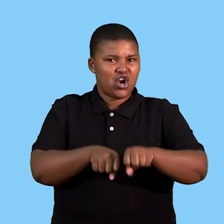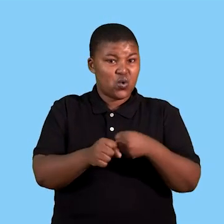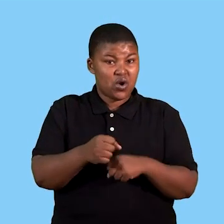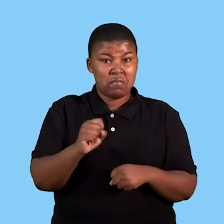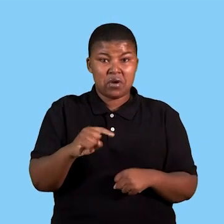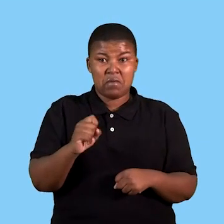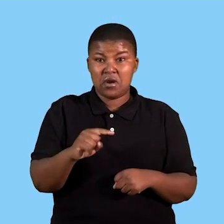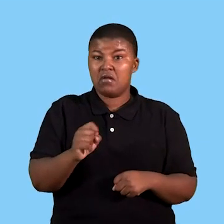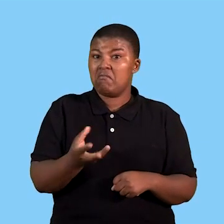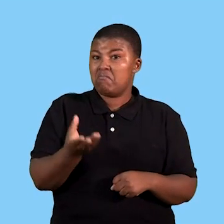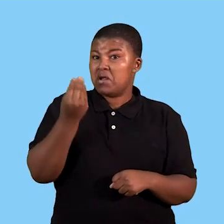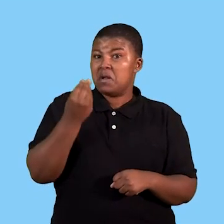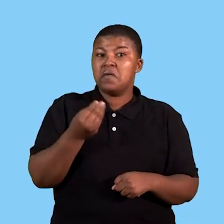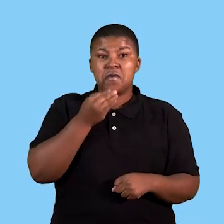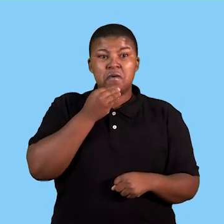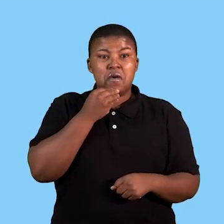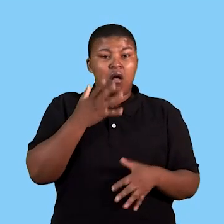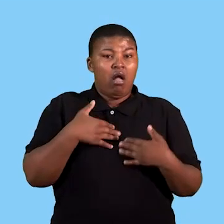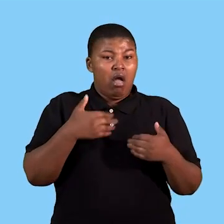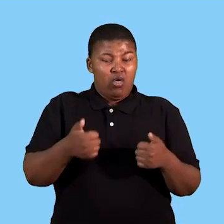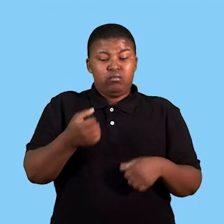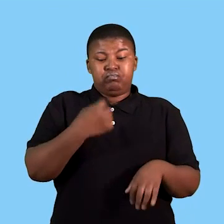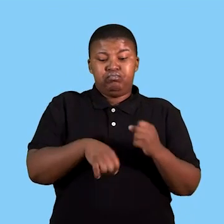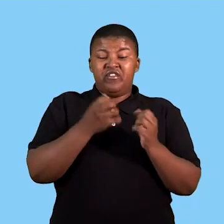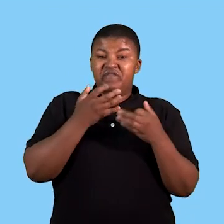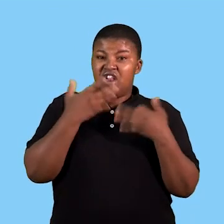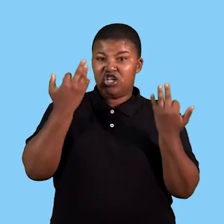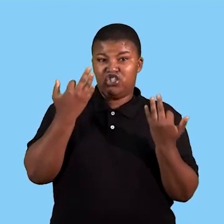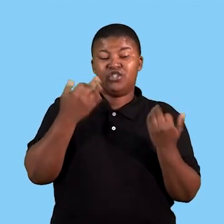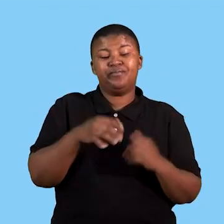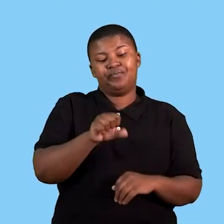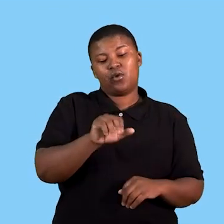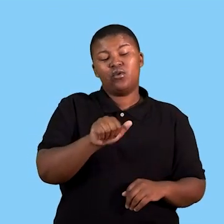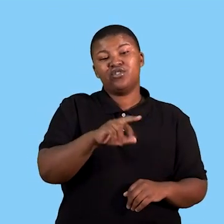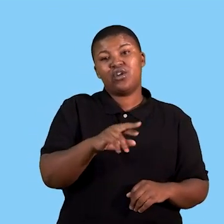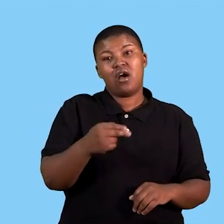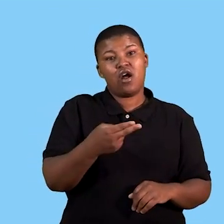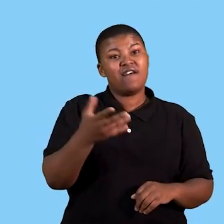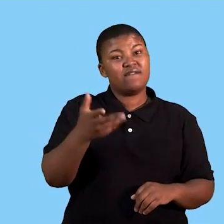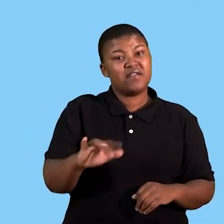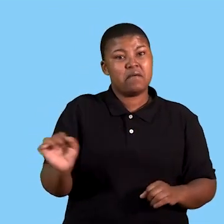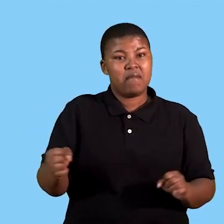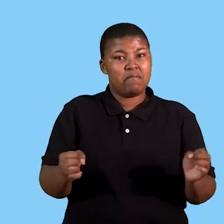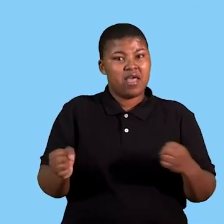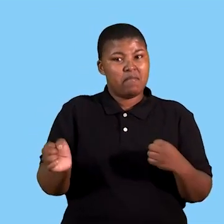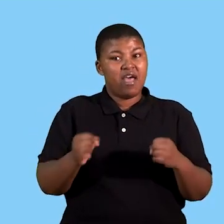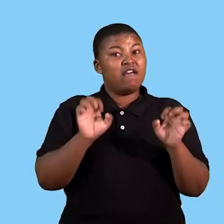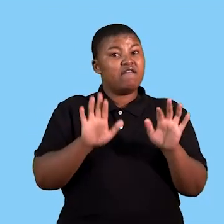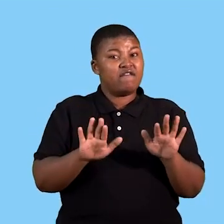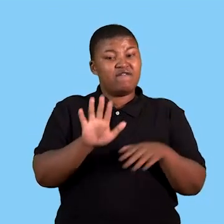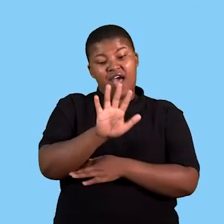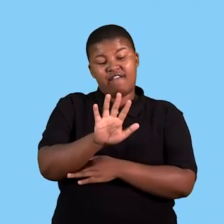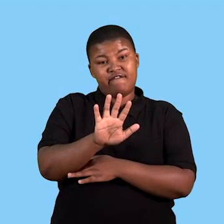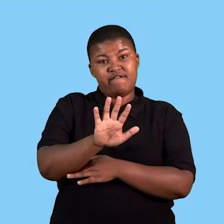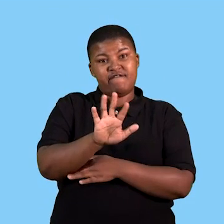produces freshly baked pastries. Sarah employed 5 employees to help her. She bought